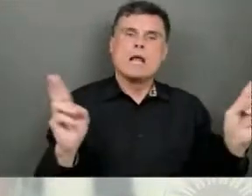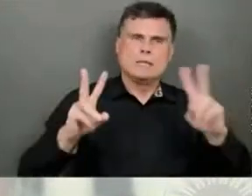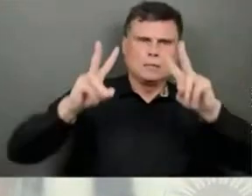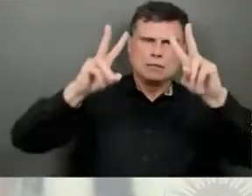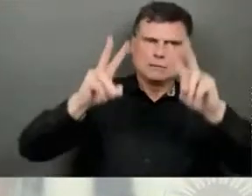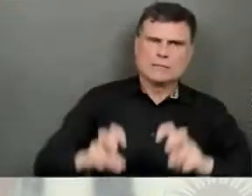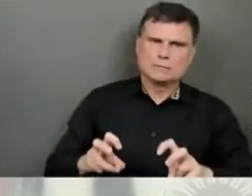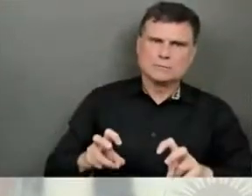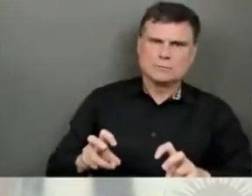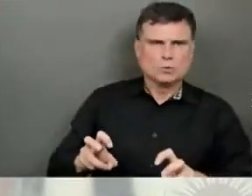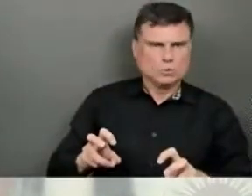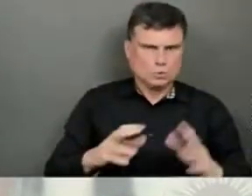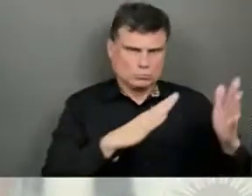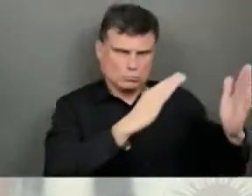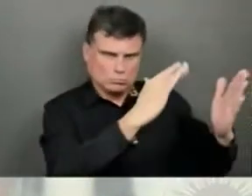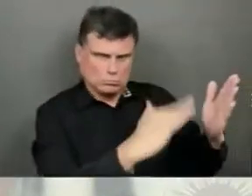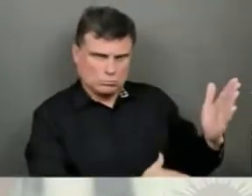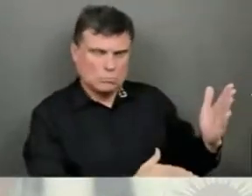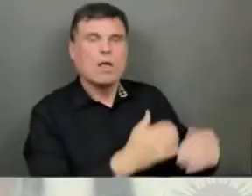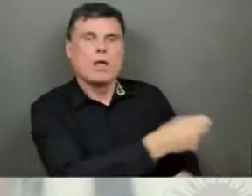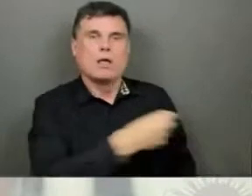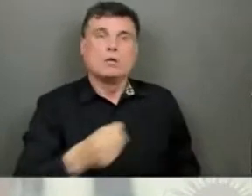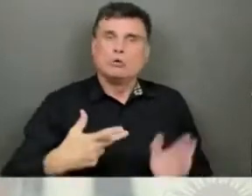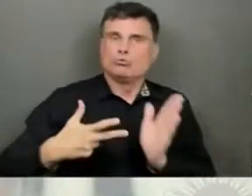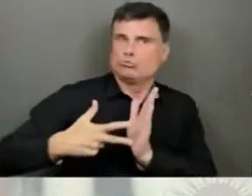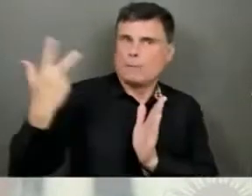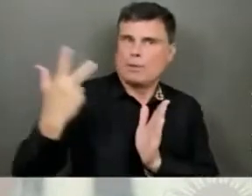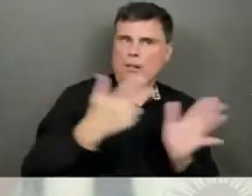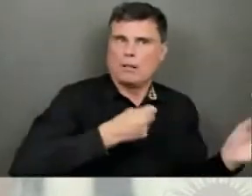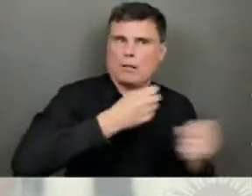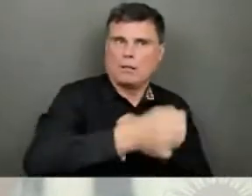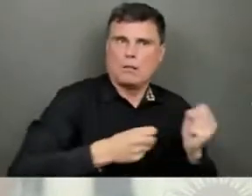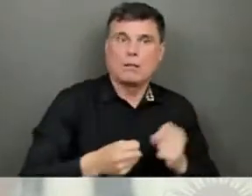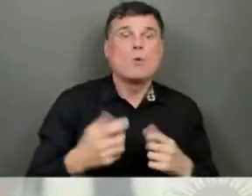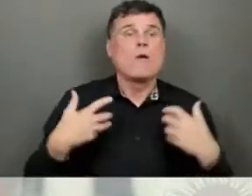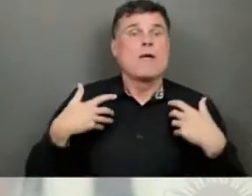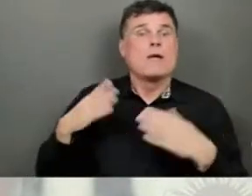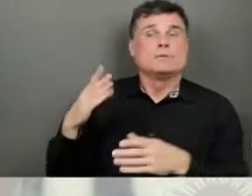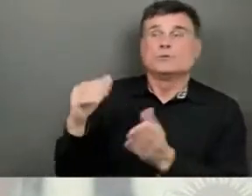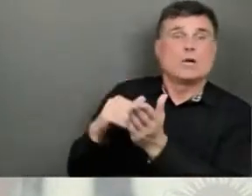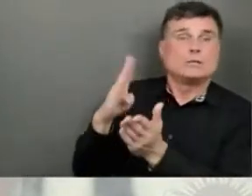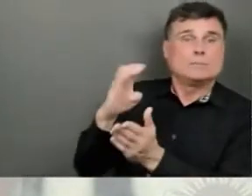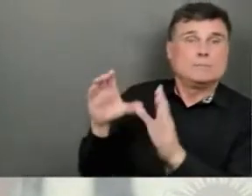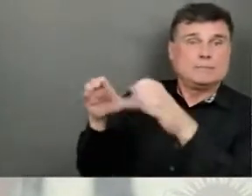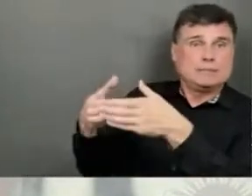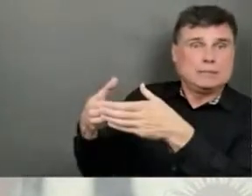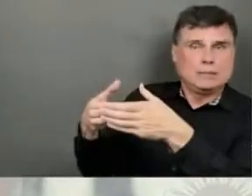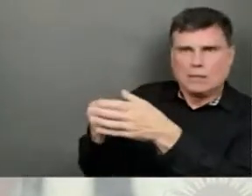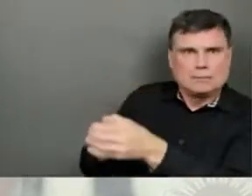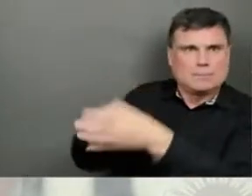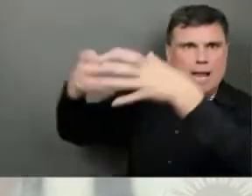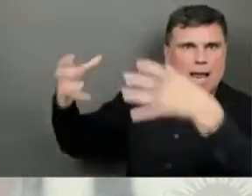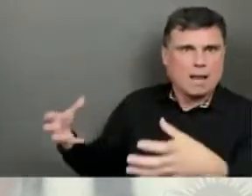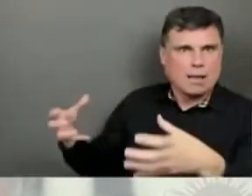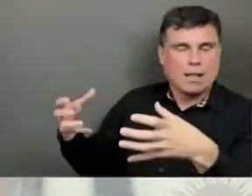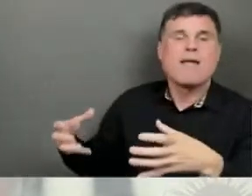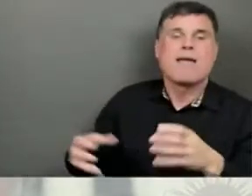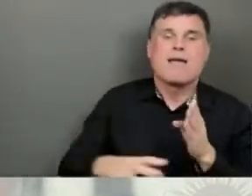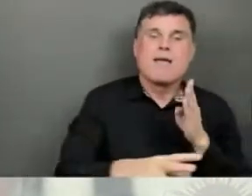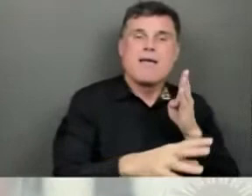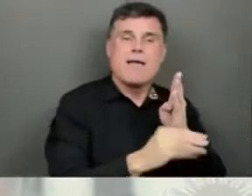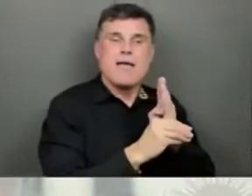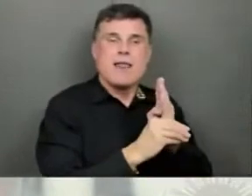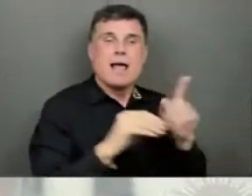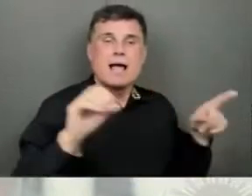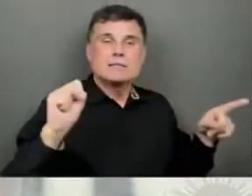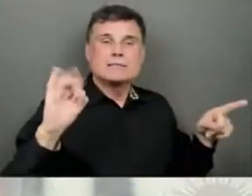UBC Medical School, the new medical school that will be becoming the Simon Fraser University. These are all steps that we continue to take equally for